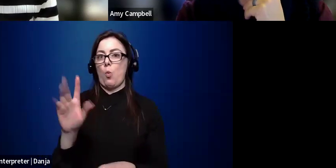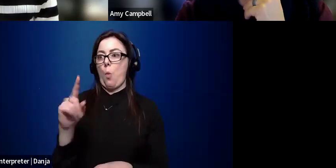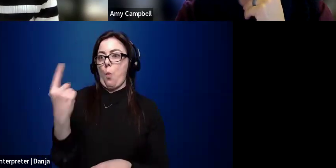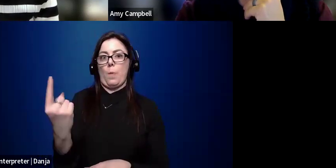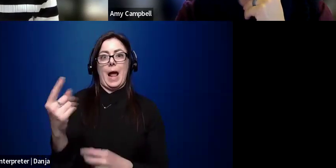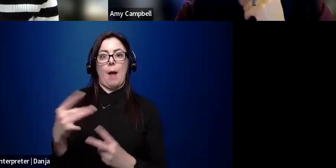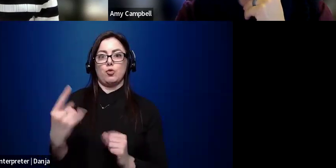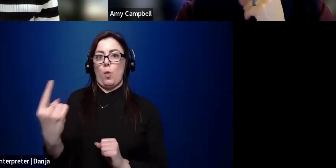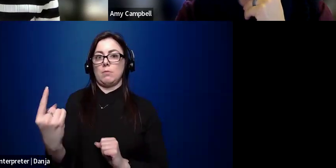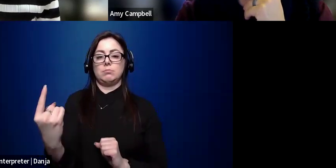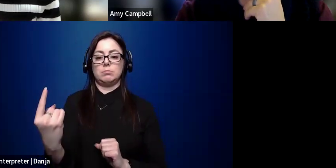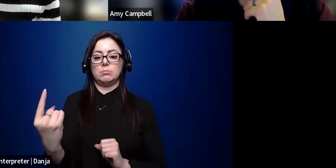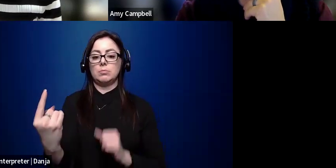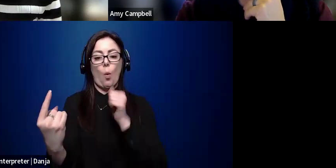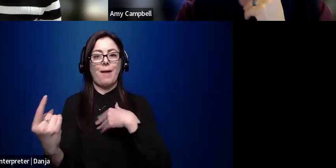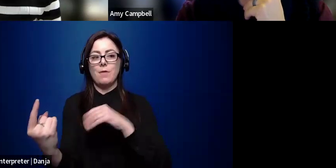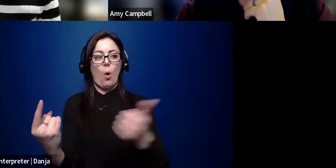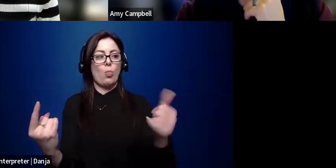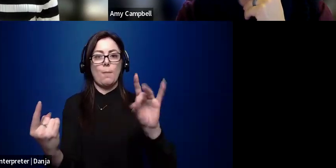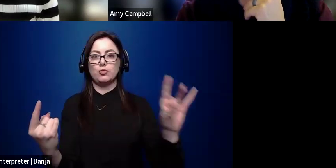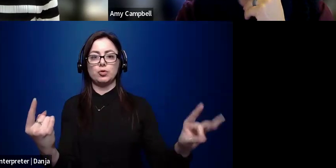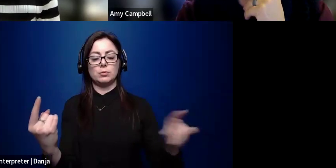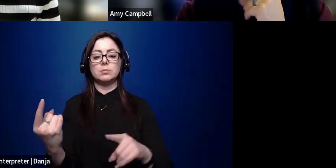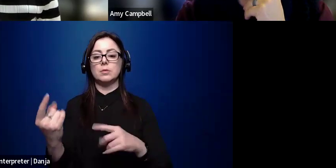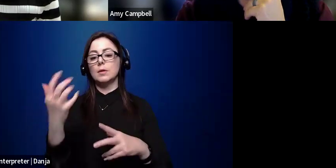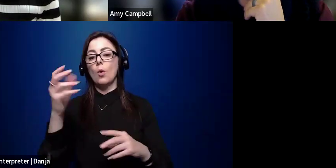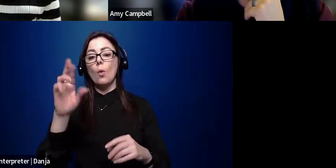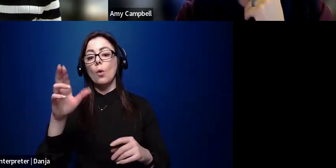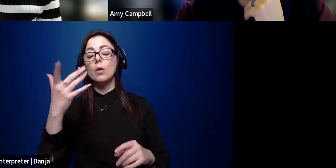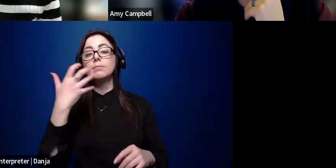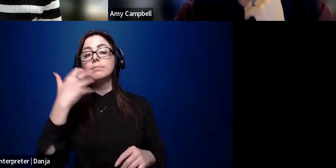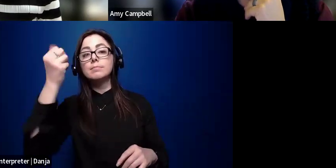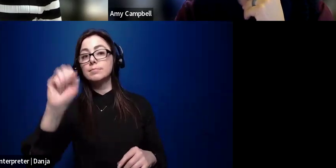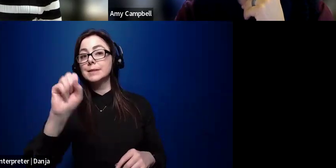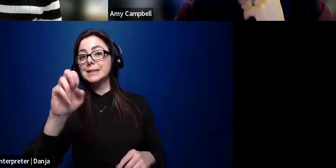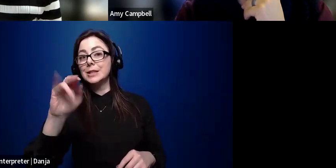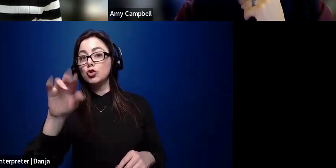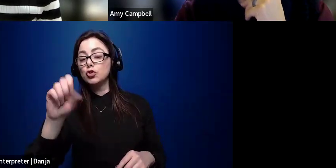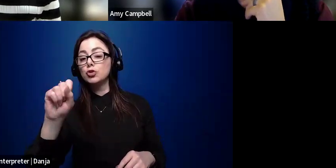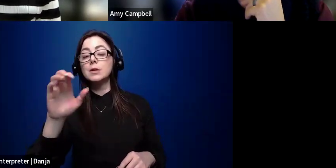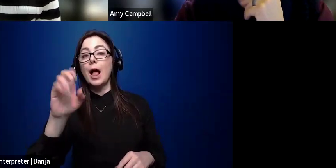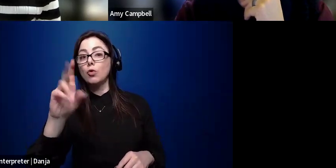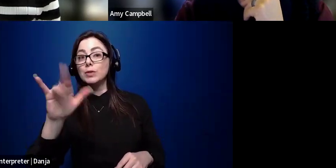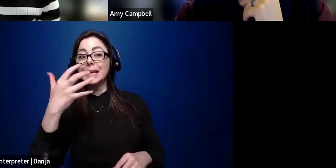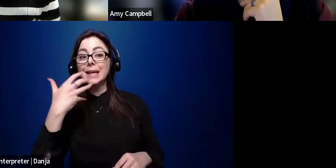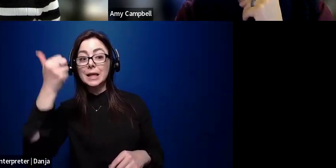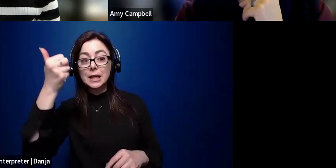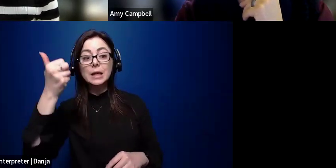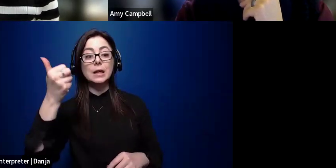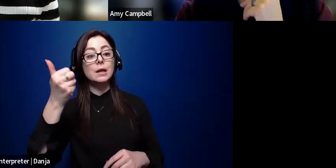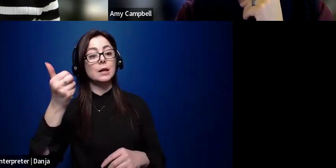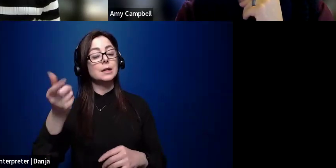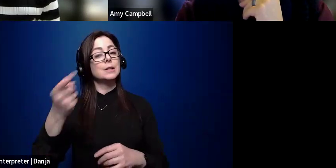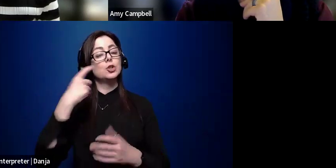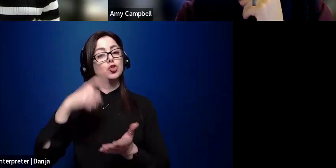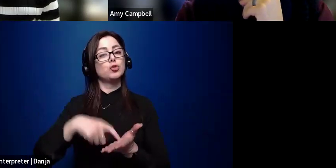seniors or elderly. Long-term care starts when we understand somebody who is disabled and is going to need care over